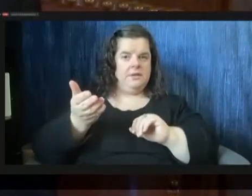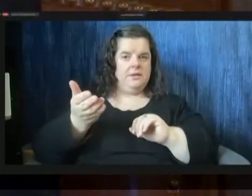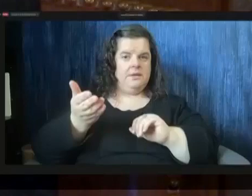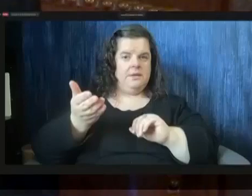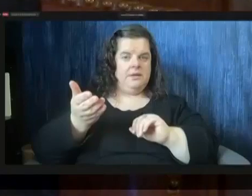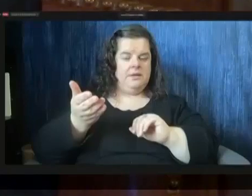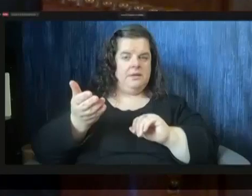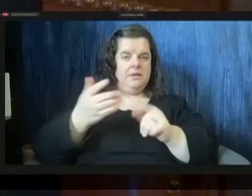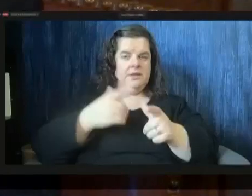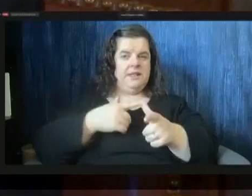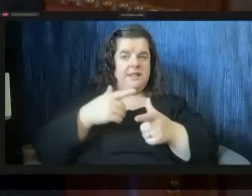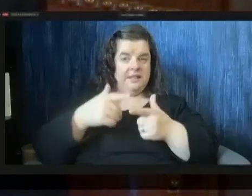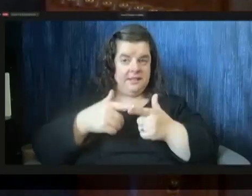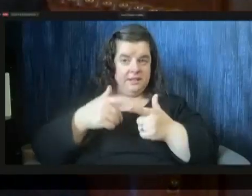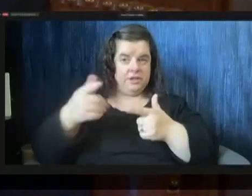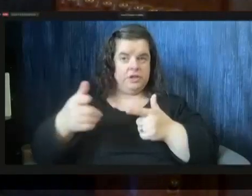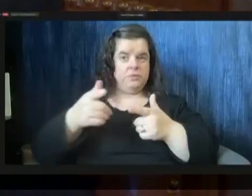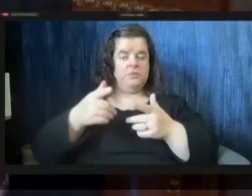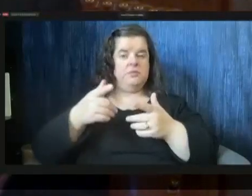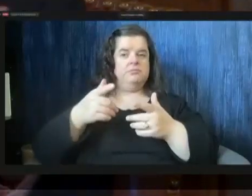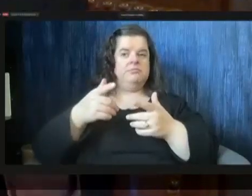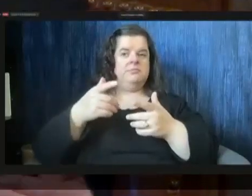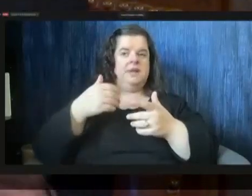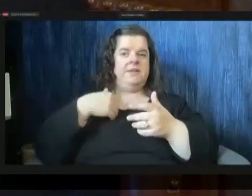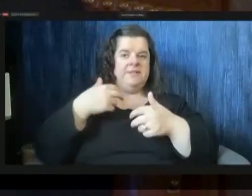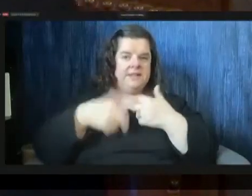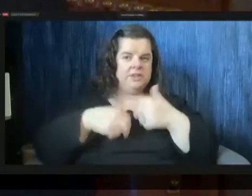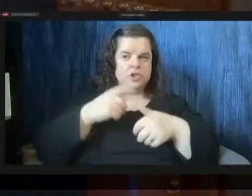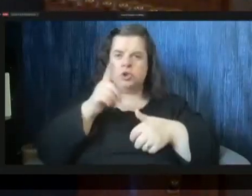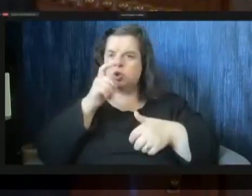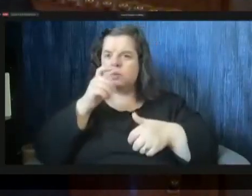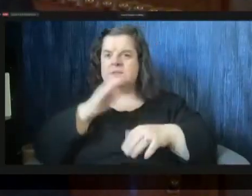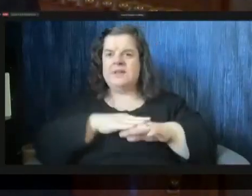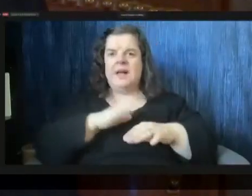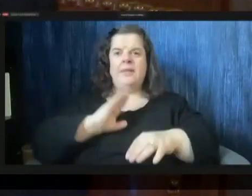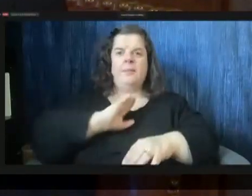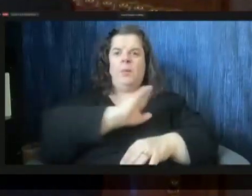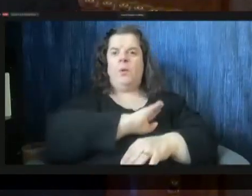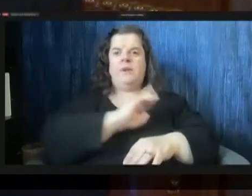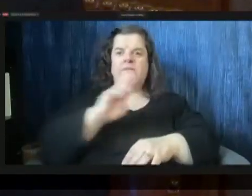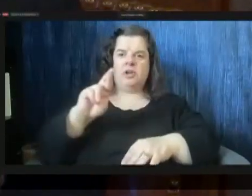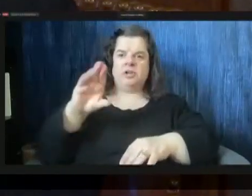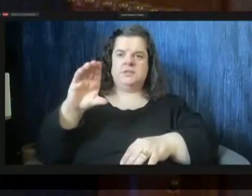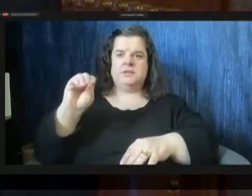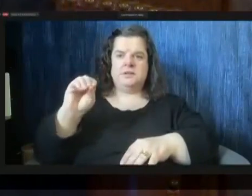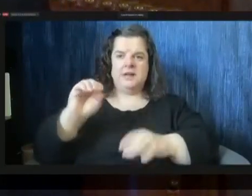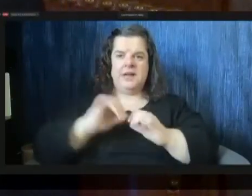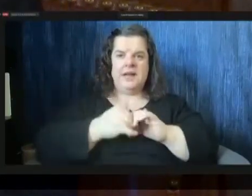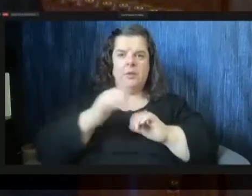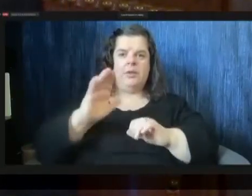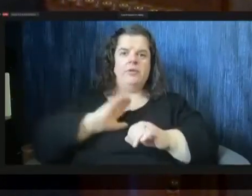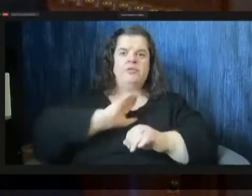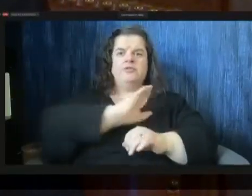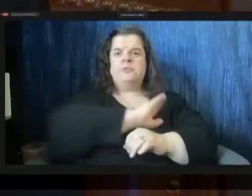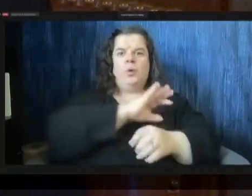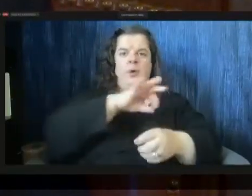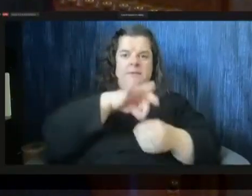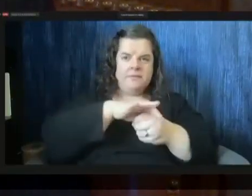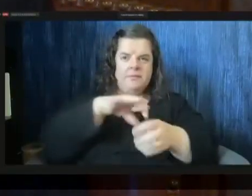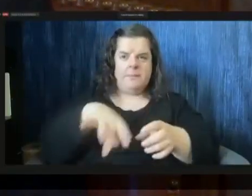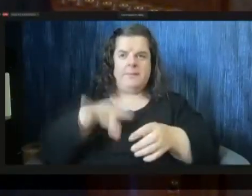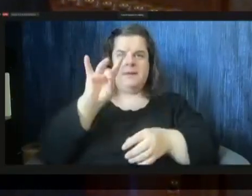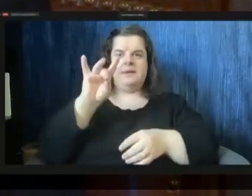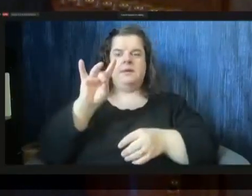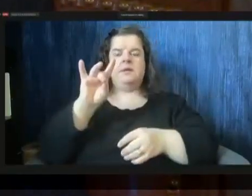you get into issues of, well, who gets on the board of the RCO, and how are those board members elected,